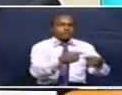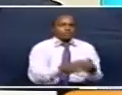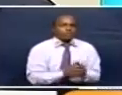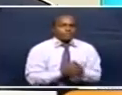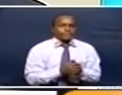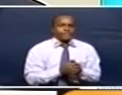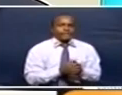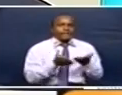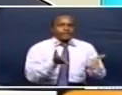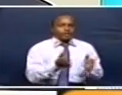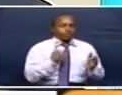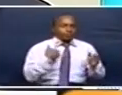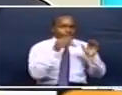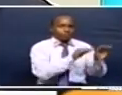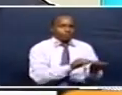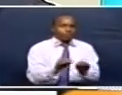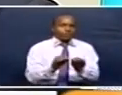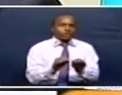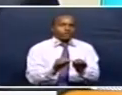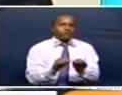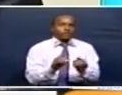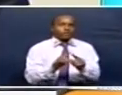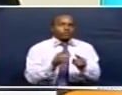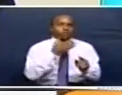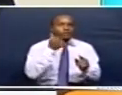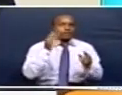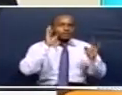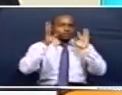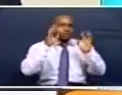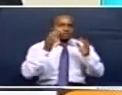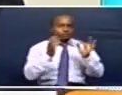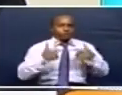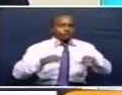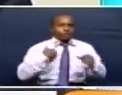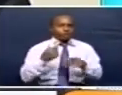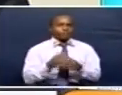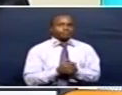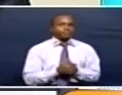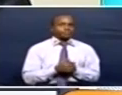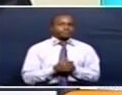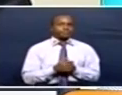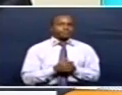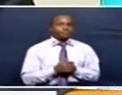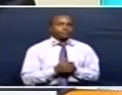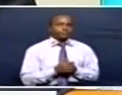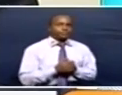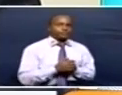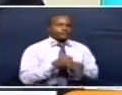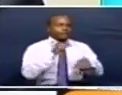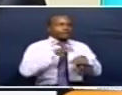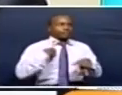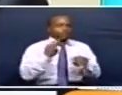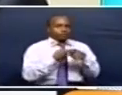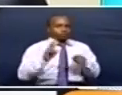And now I'm moving to even a better initiative. If you allow me, I'll talk about it. You see, when I was in Form 2,